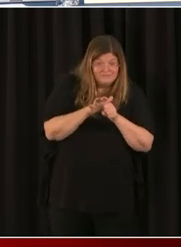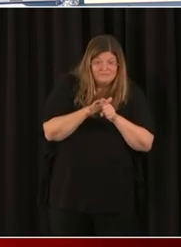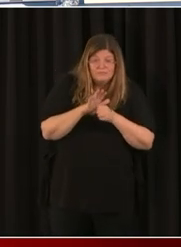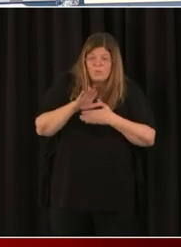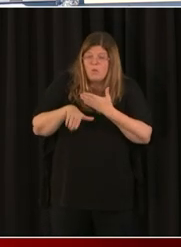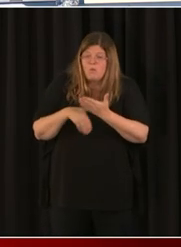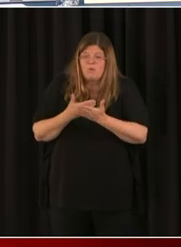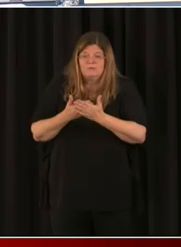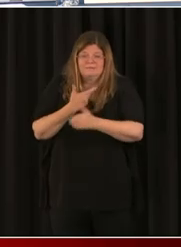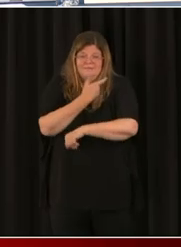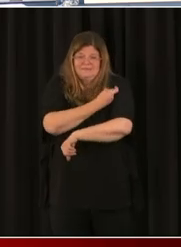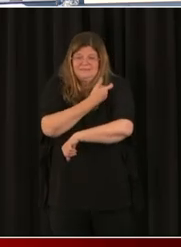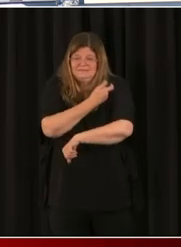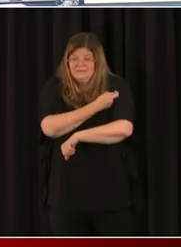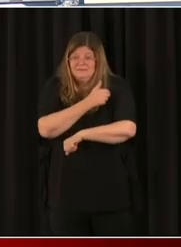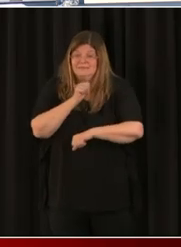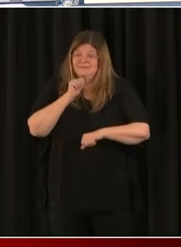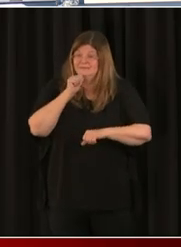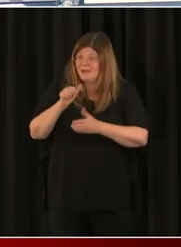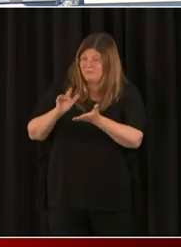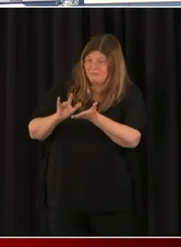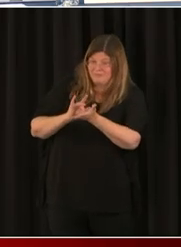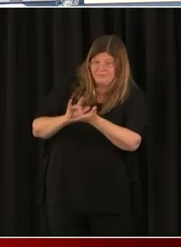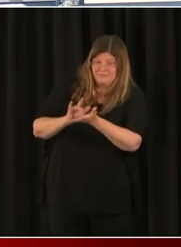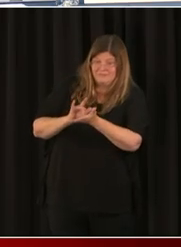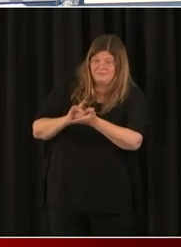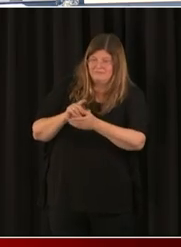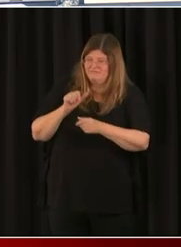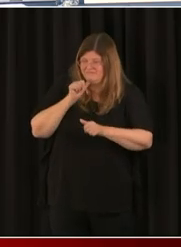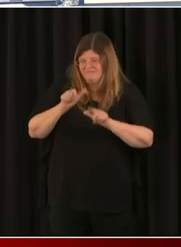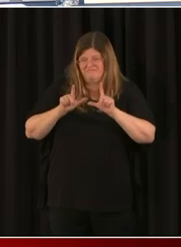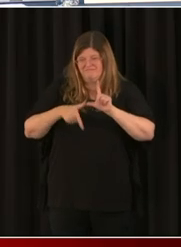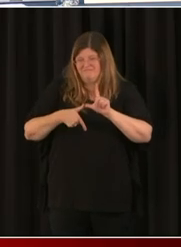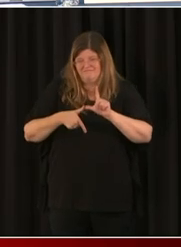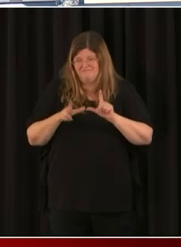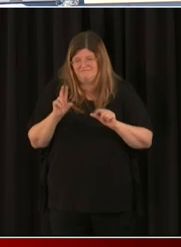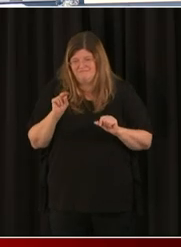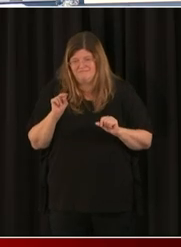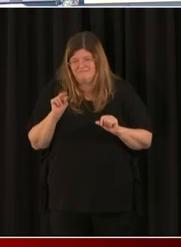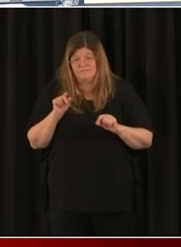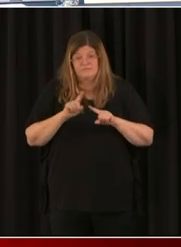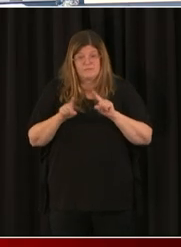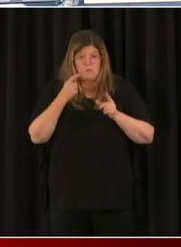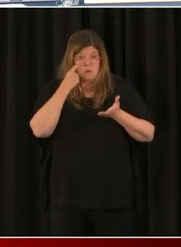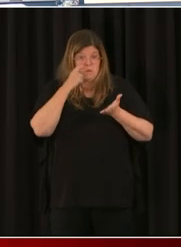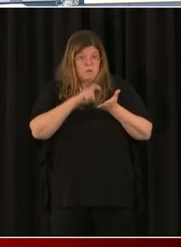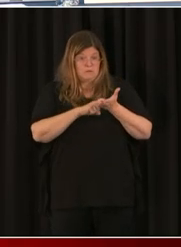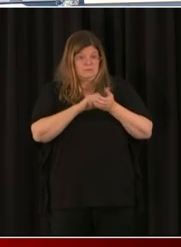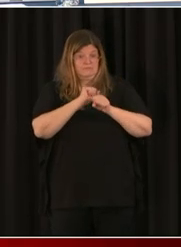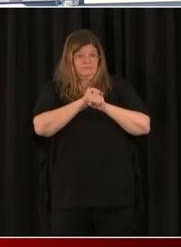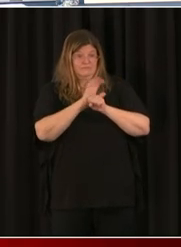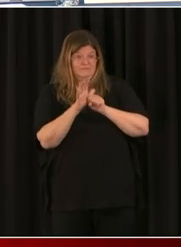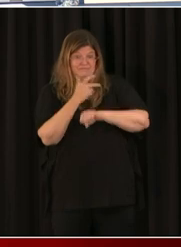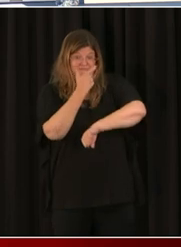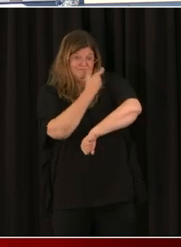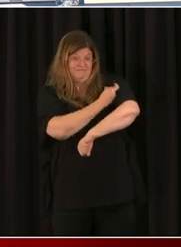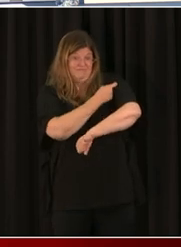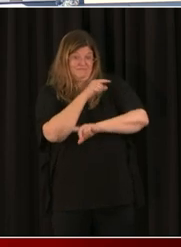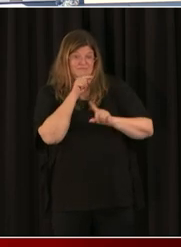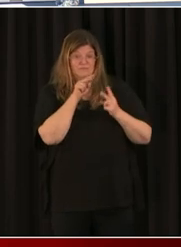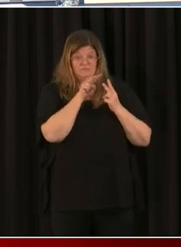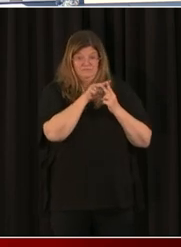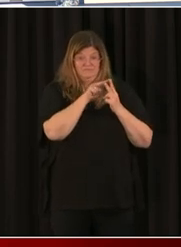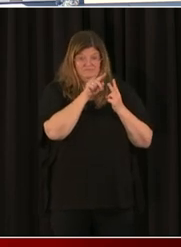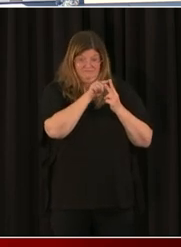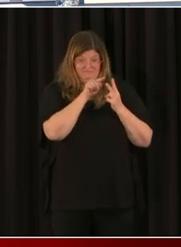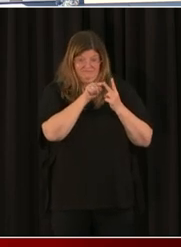all vaccines and all medications expire. What is particularly of note with the COVID-19 vaccines is that the 2